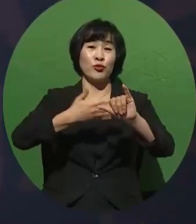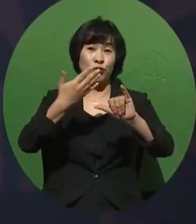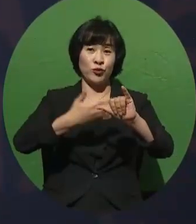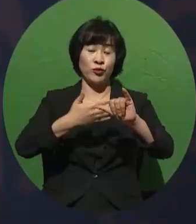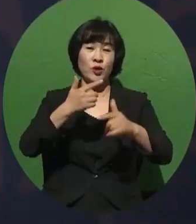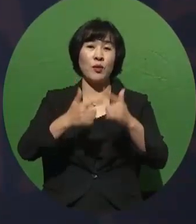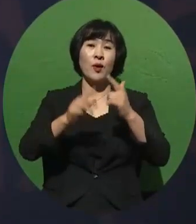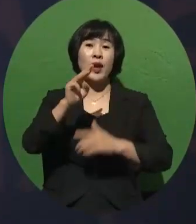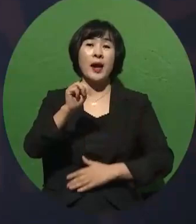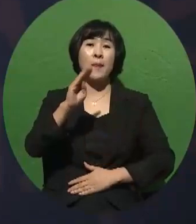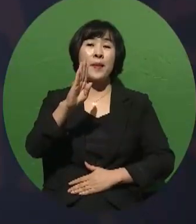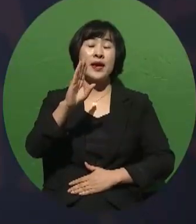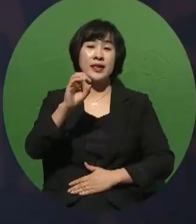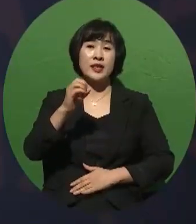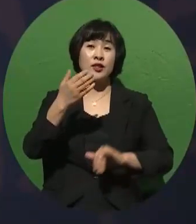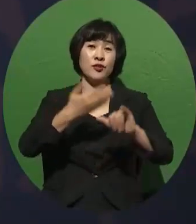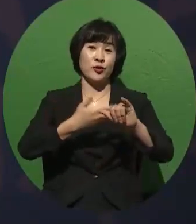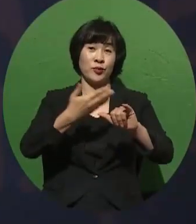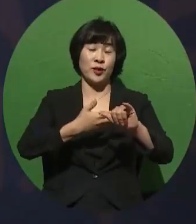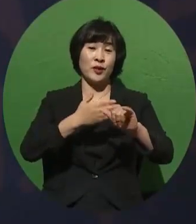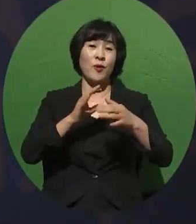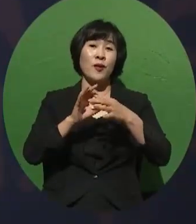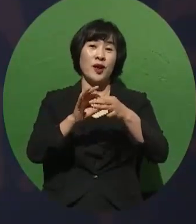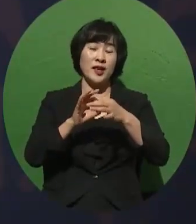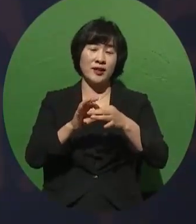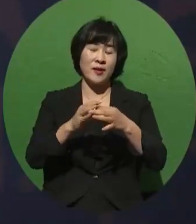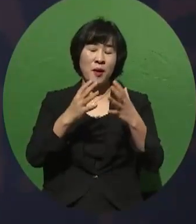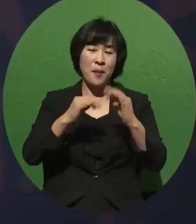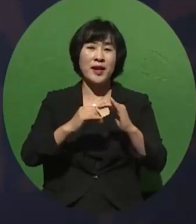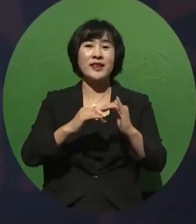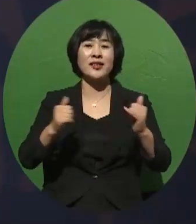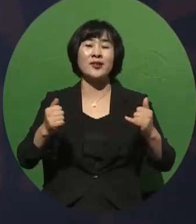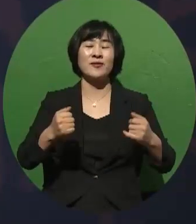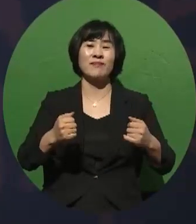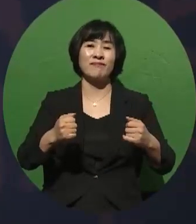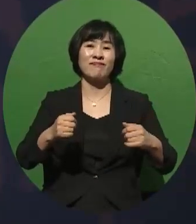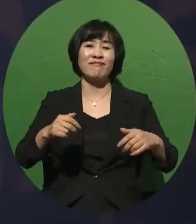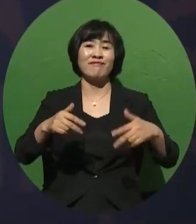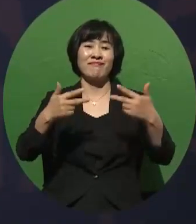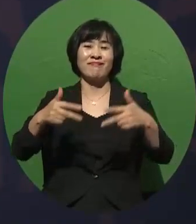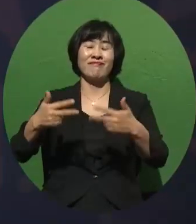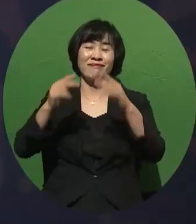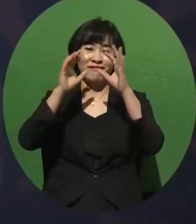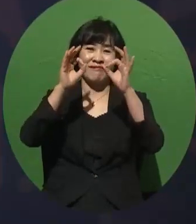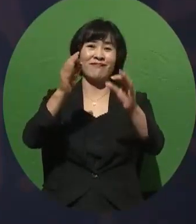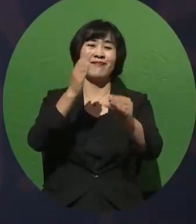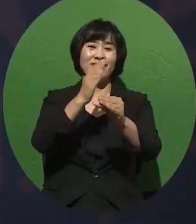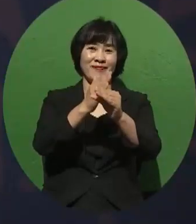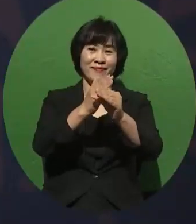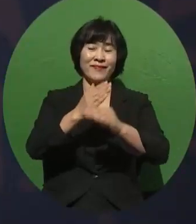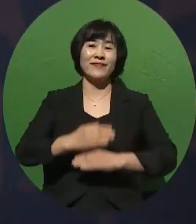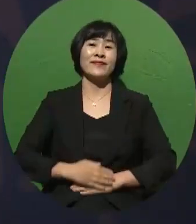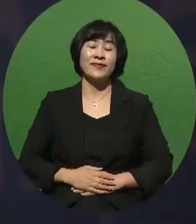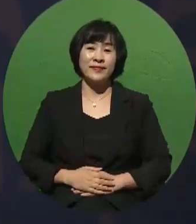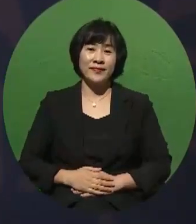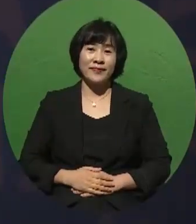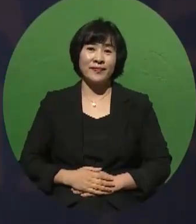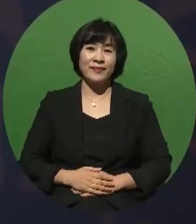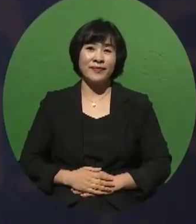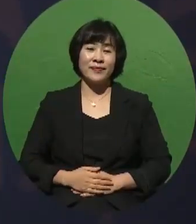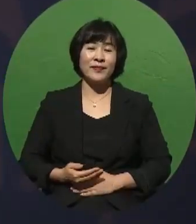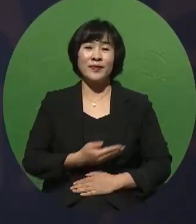now we have YouTube channel for the Kim Dae-jung Peace Forum, official Peace Forum, and the Mokpo